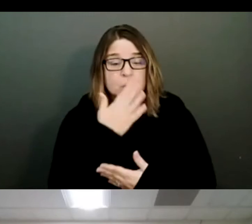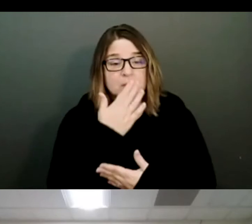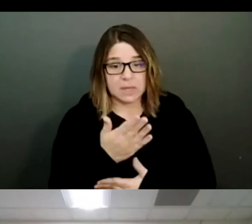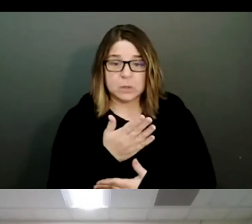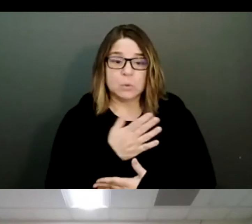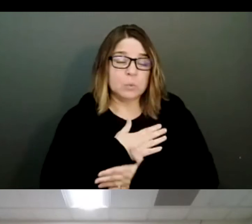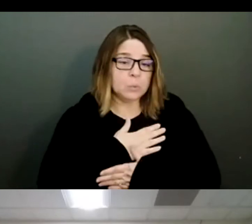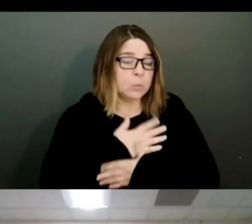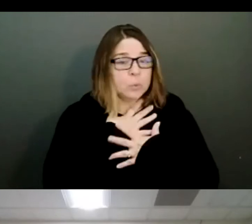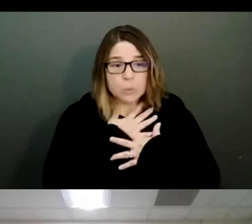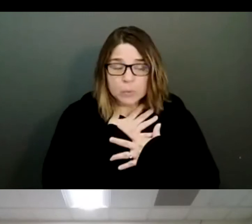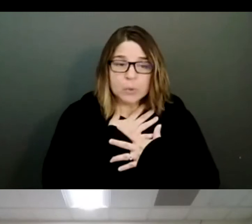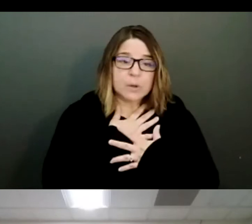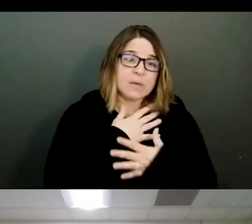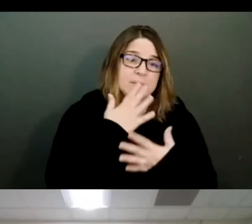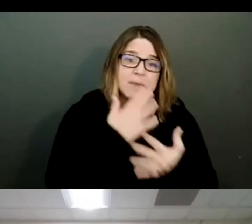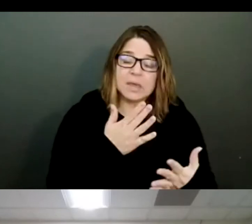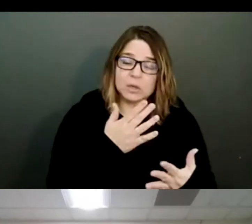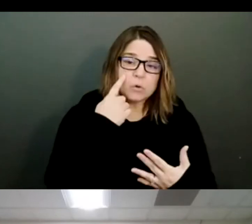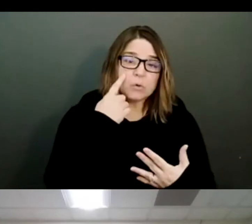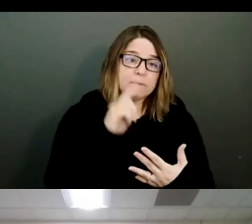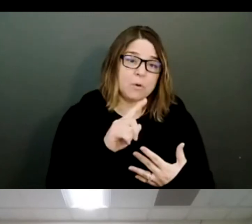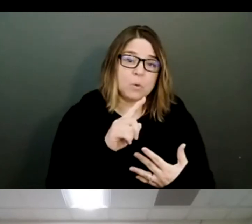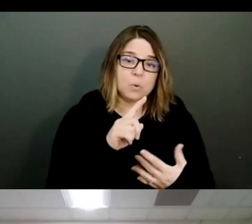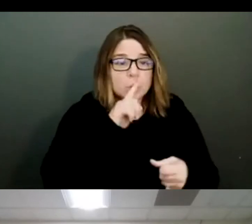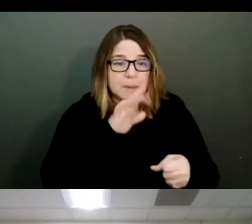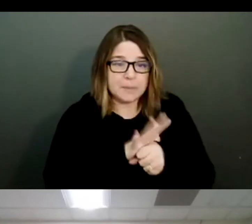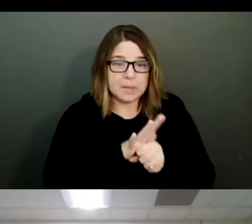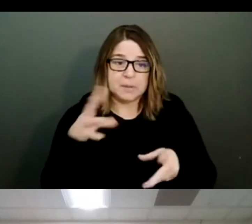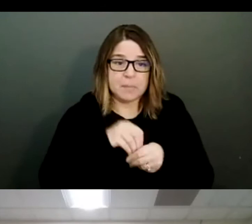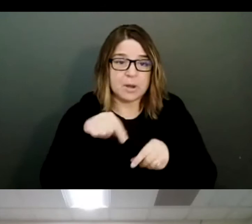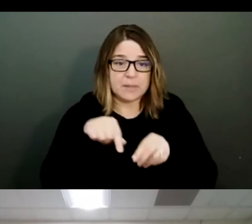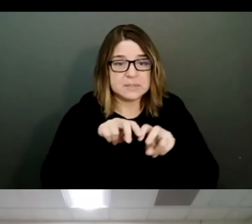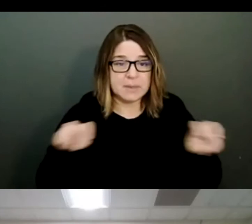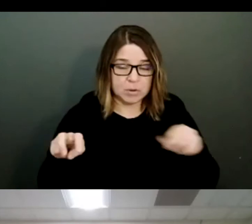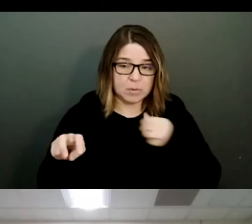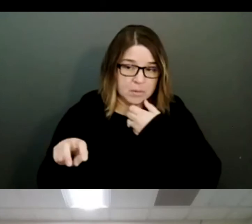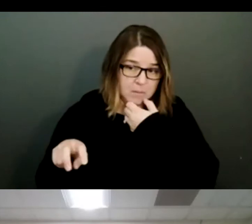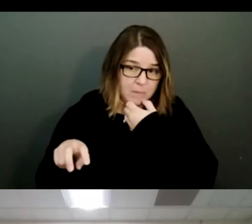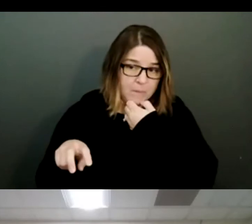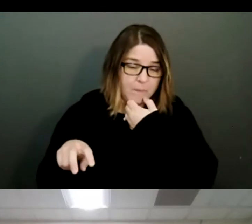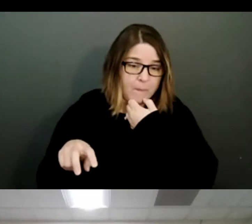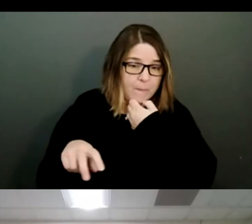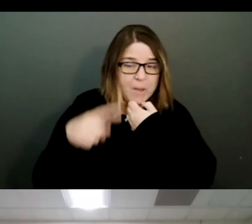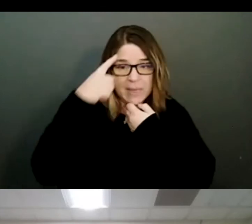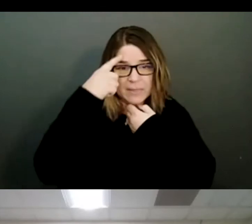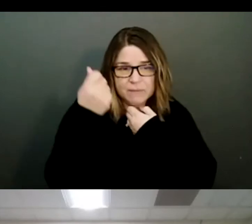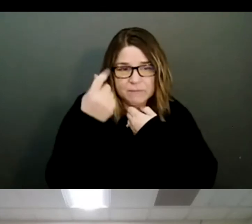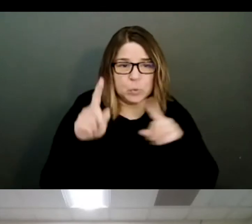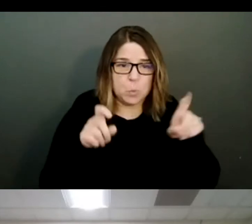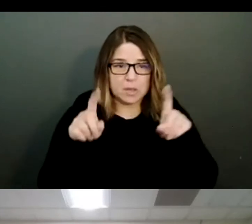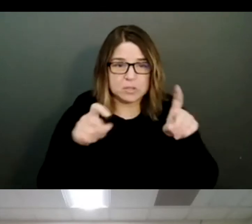inspirational. And again, thank you for committing to being a part of this panel. And I believe we have some questions here